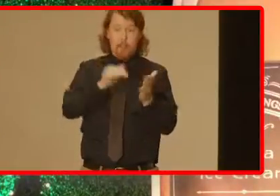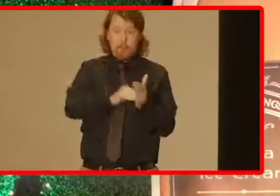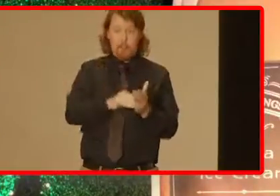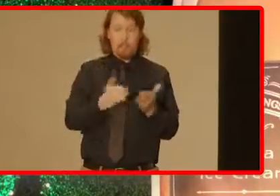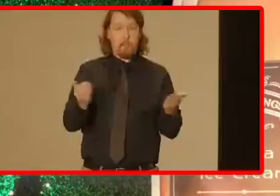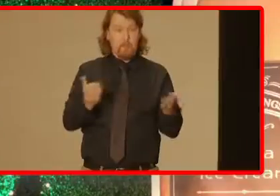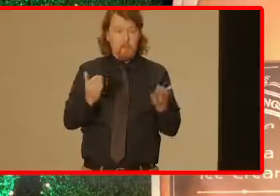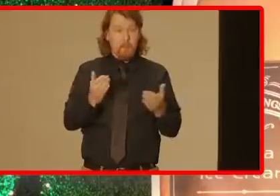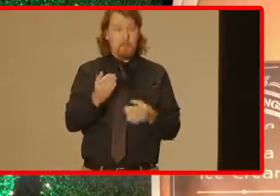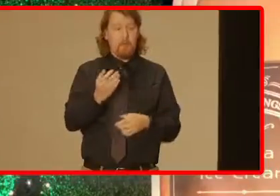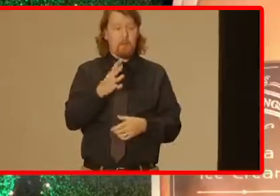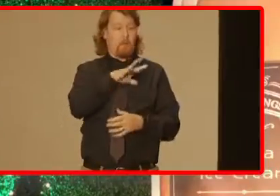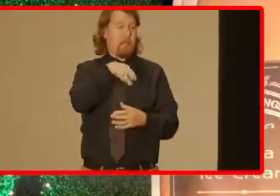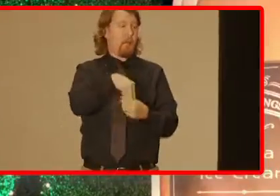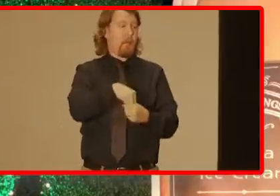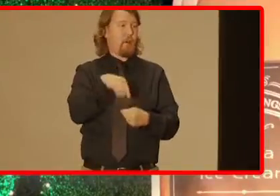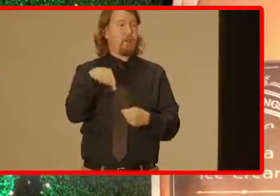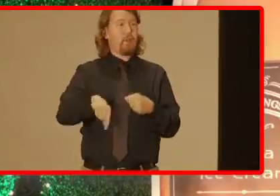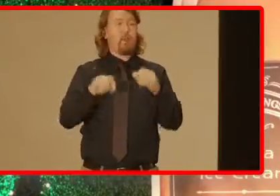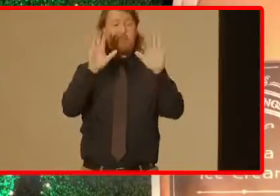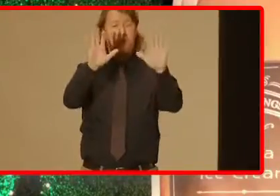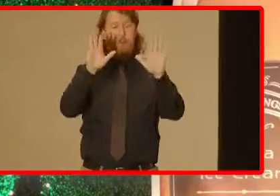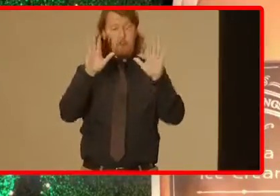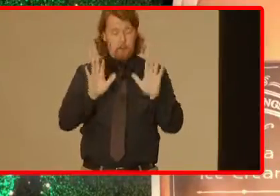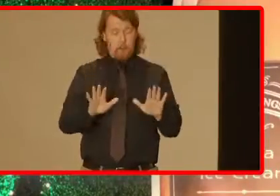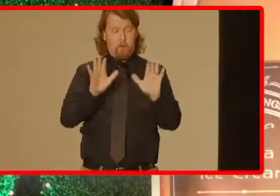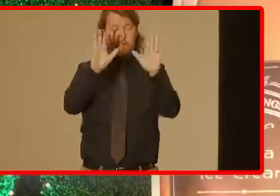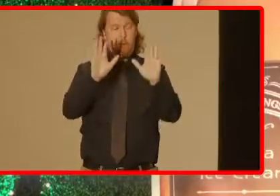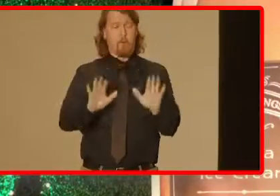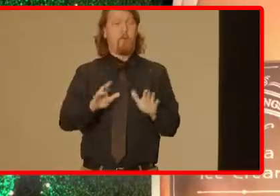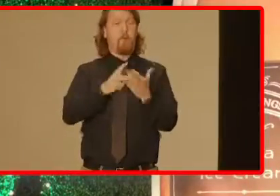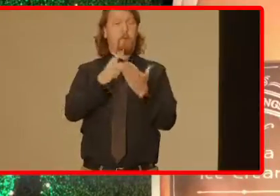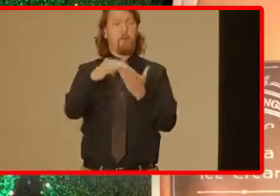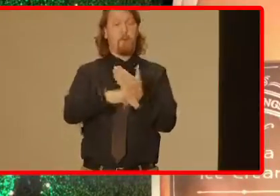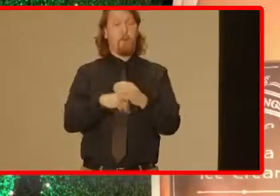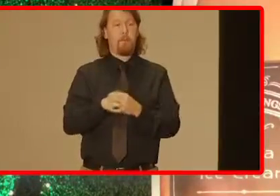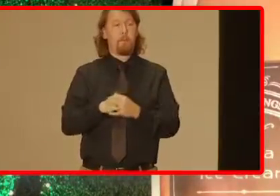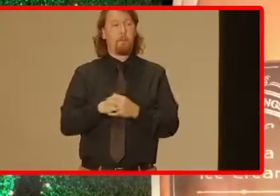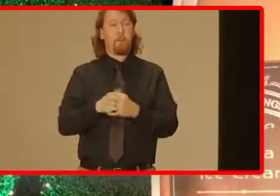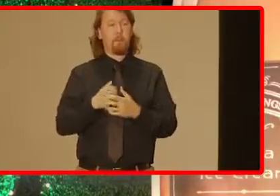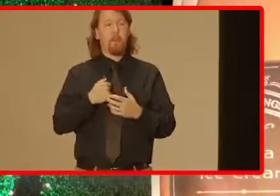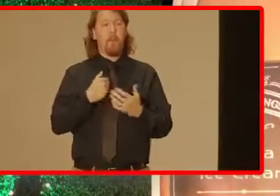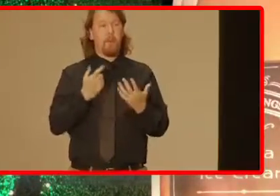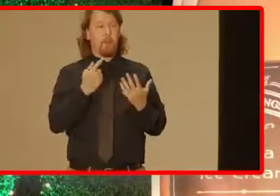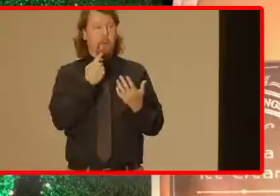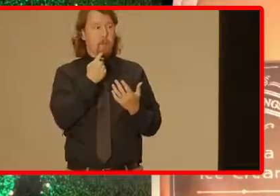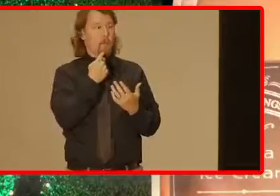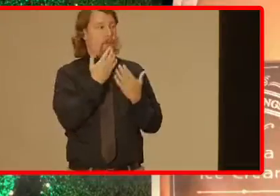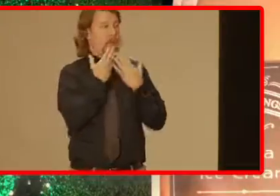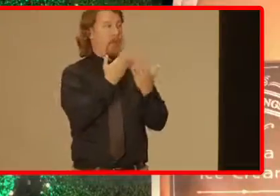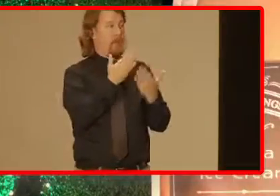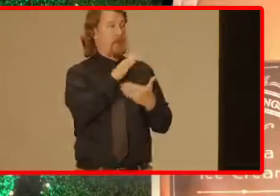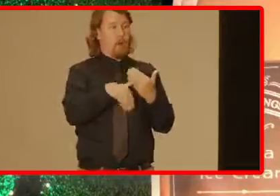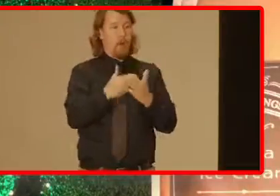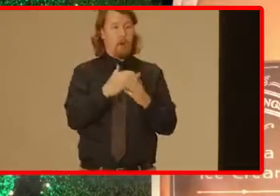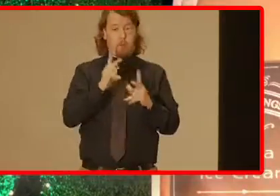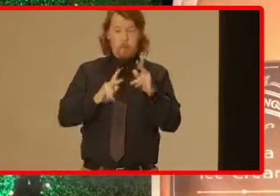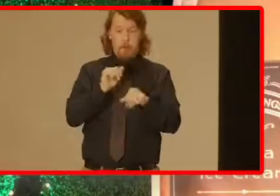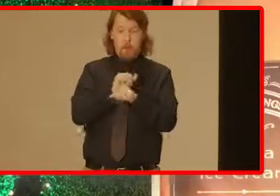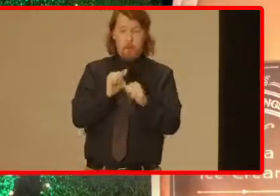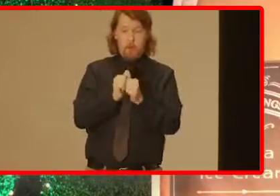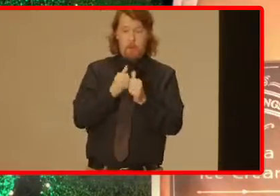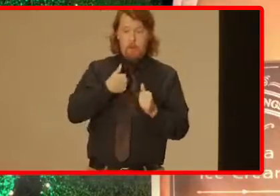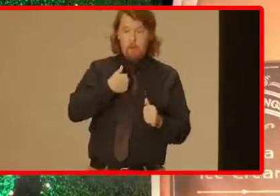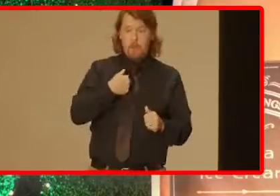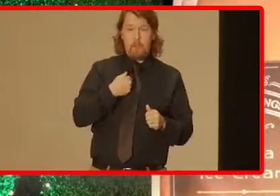and be a part of this wonderful, wonderful program. I want to thank my colleagues who have in very,